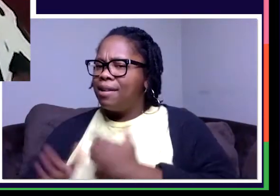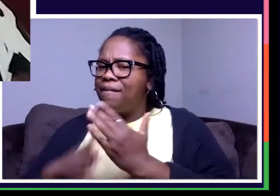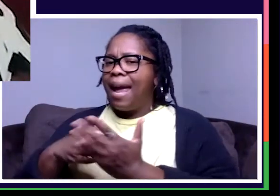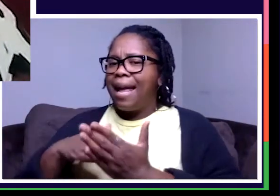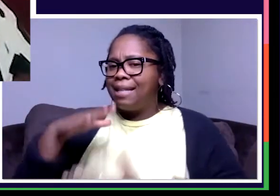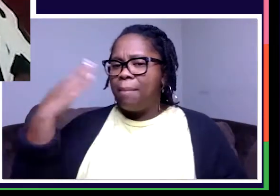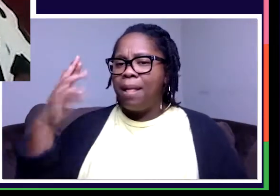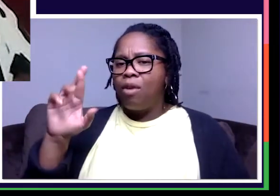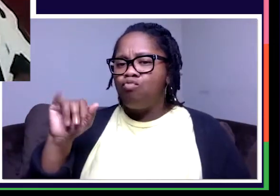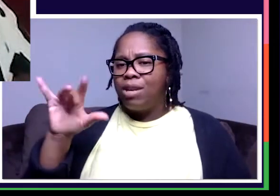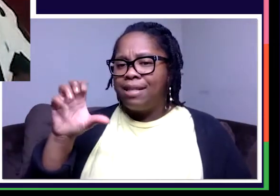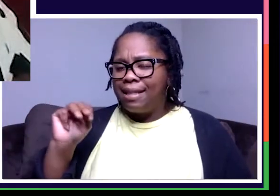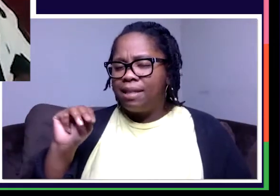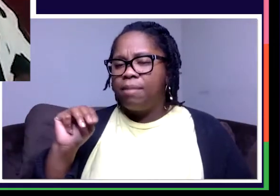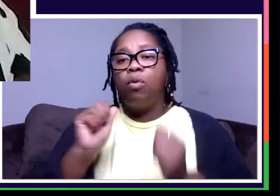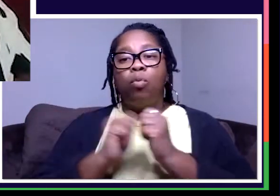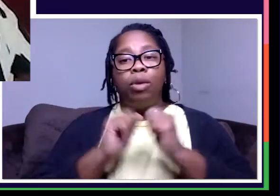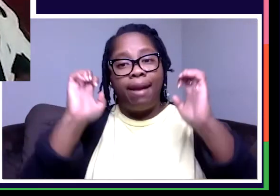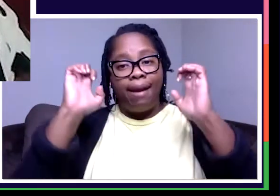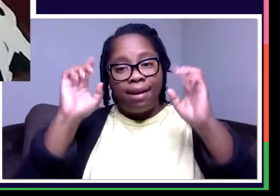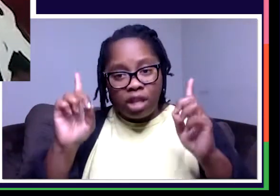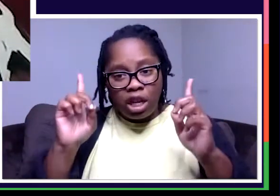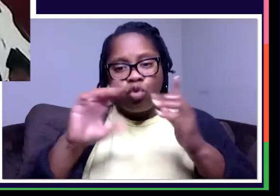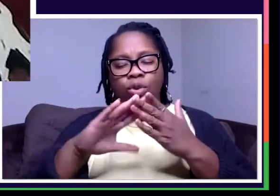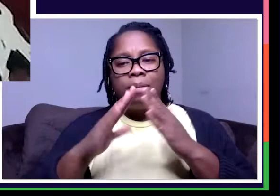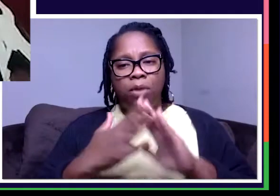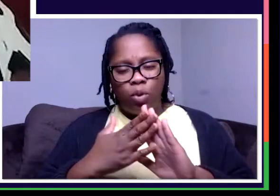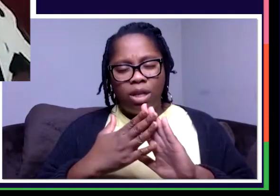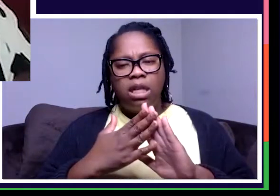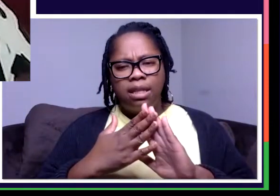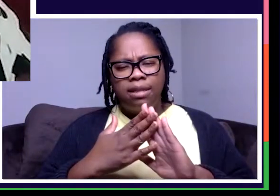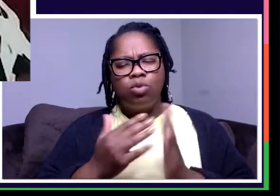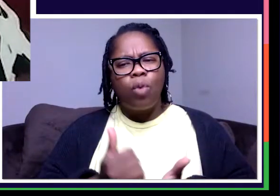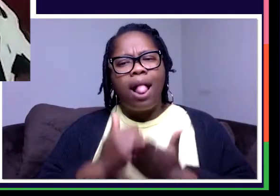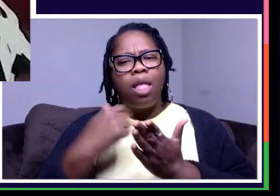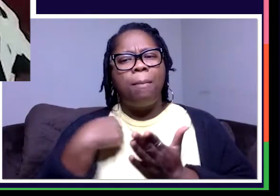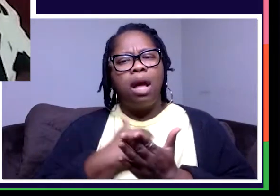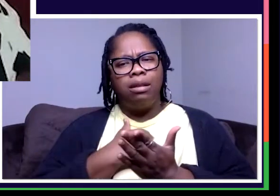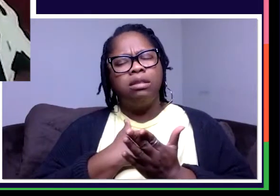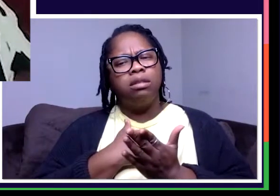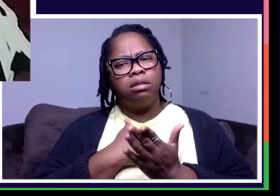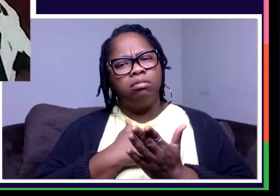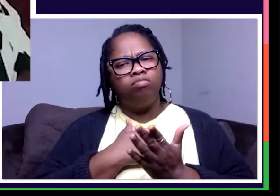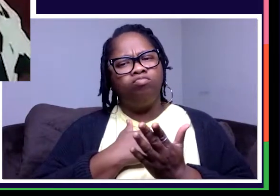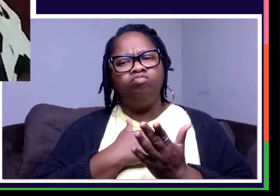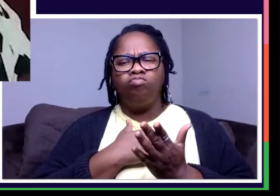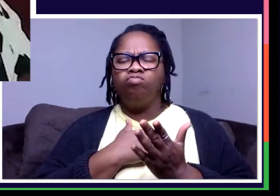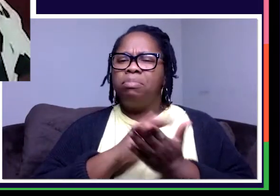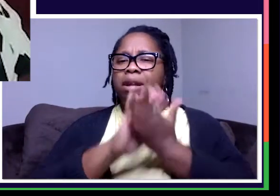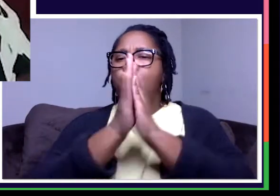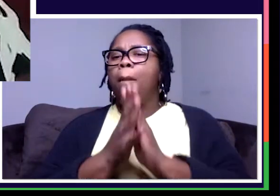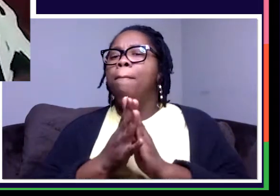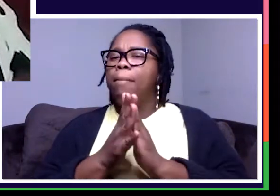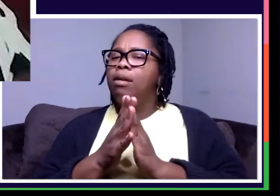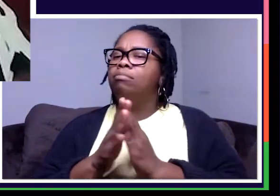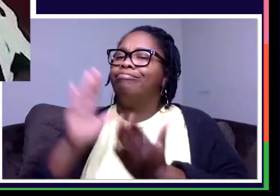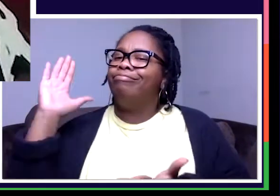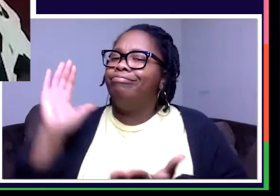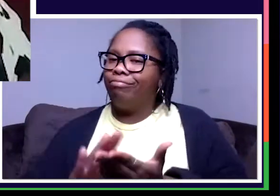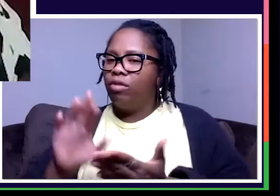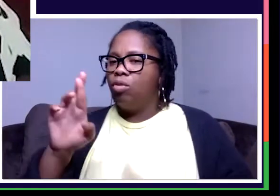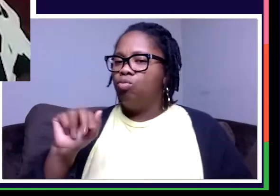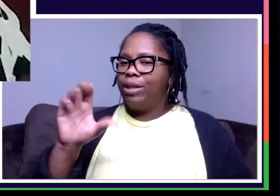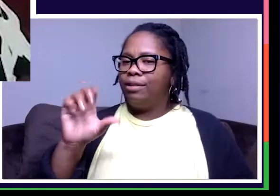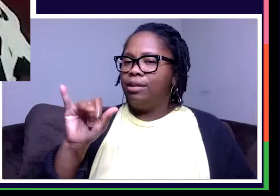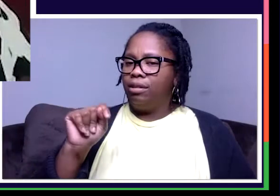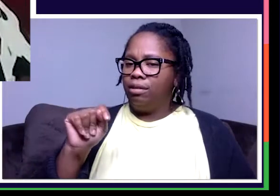impacts of anti-Black racism with educational communities and move toward